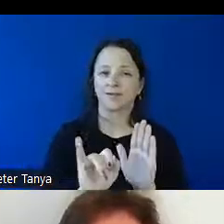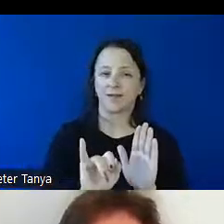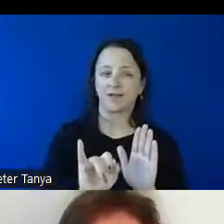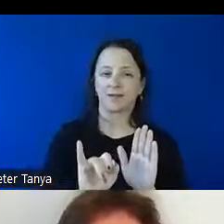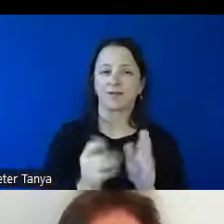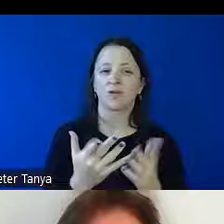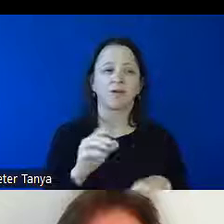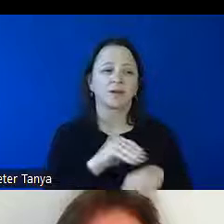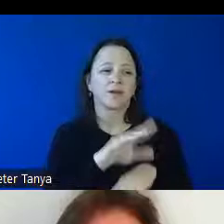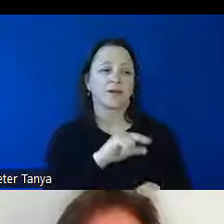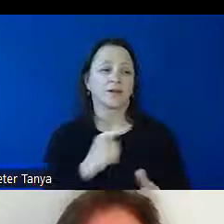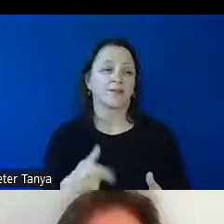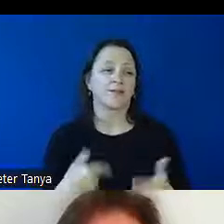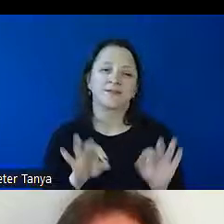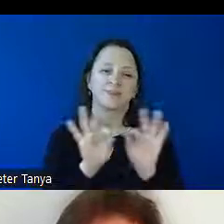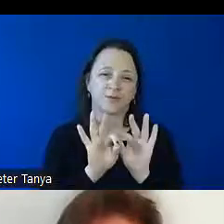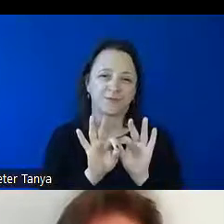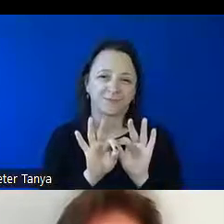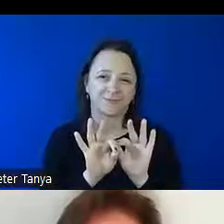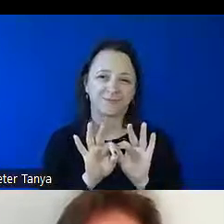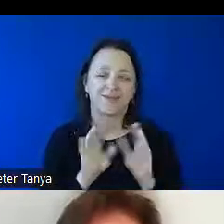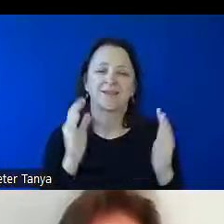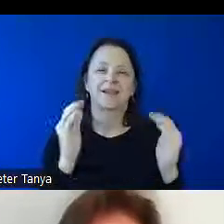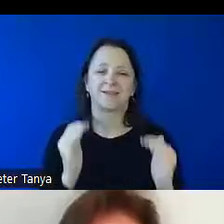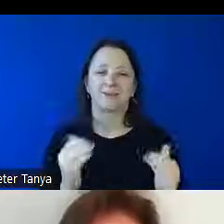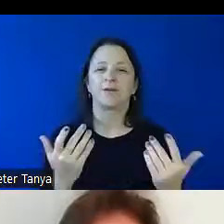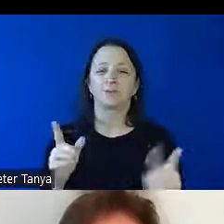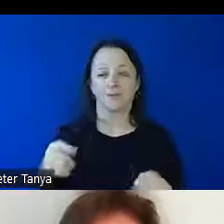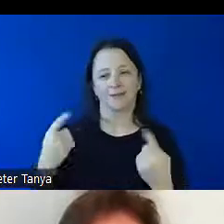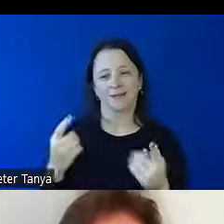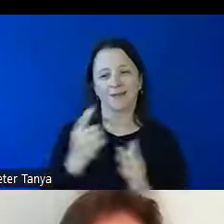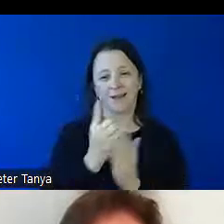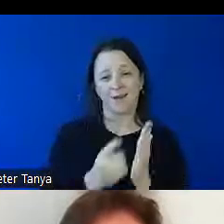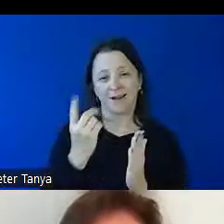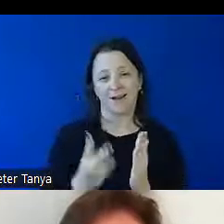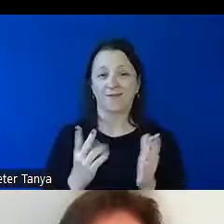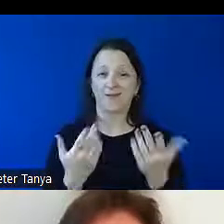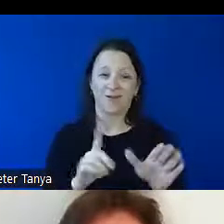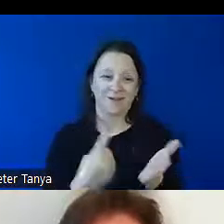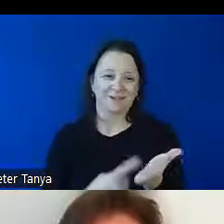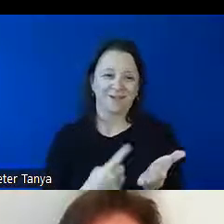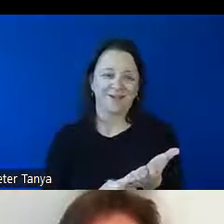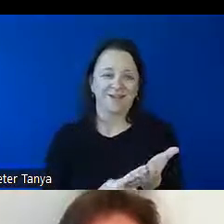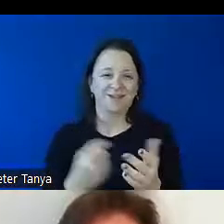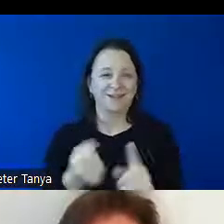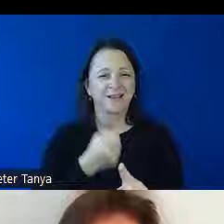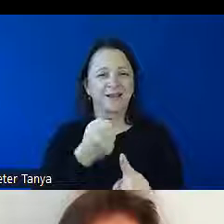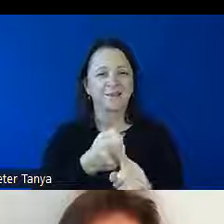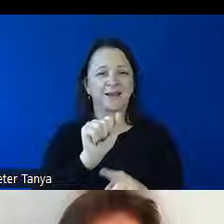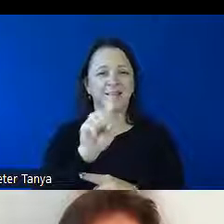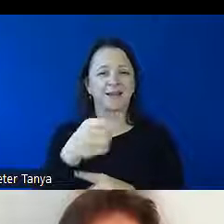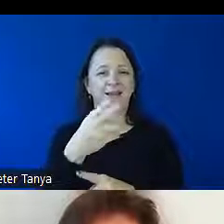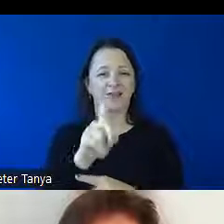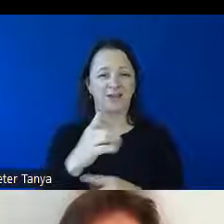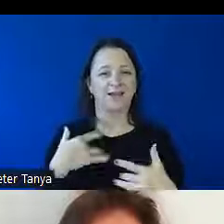is important. And then, as we've been talking about for the past hour and a half, the impact of ADHD and